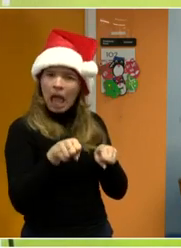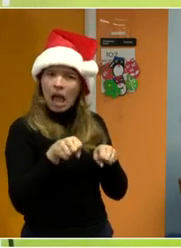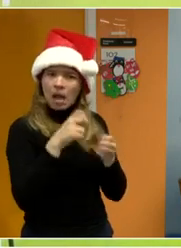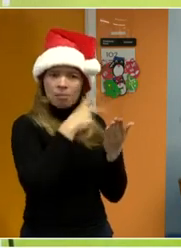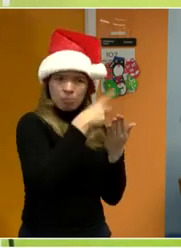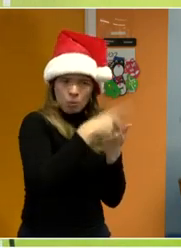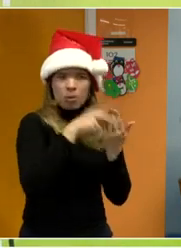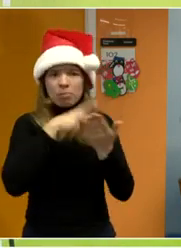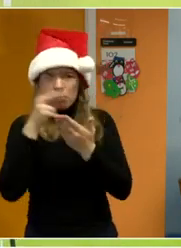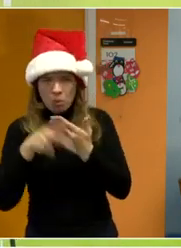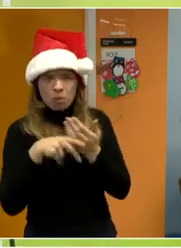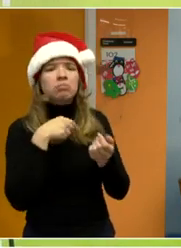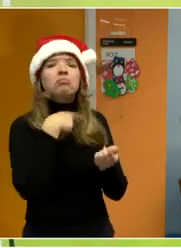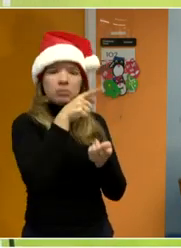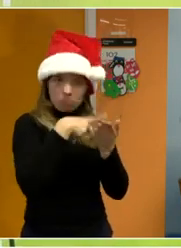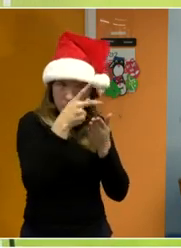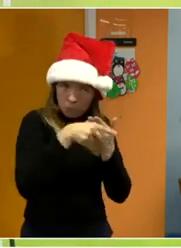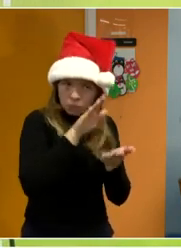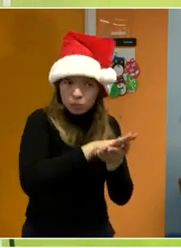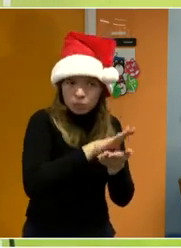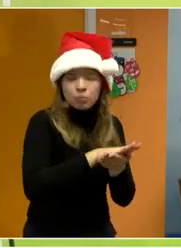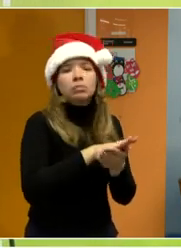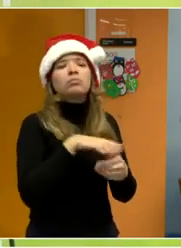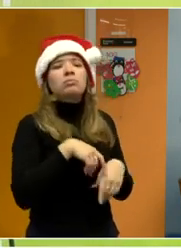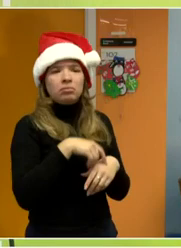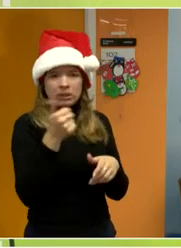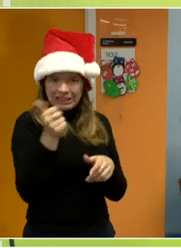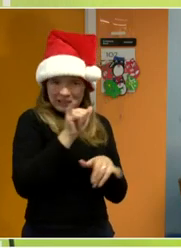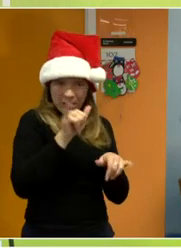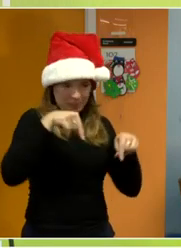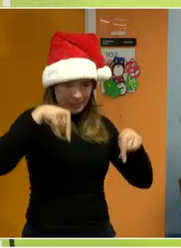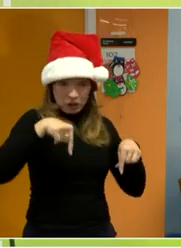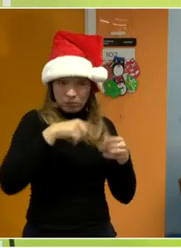of the similar programs that we have in the community here. We have